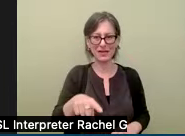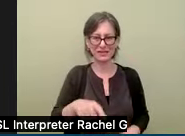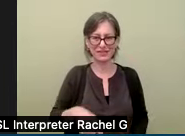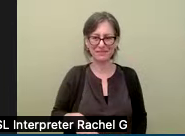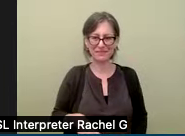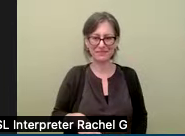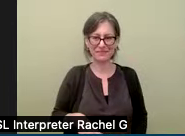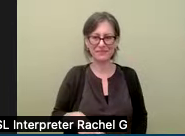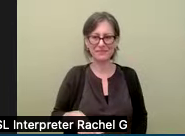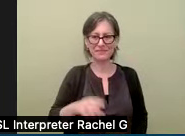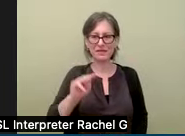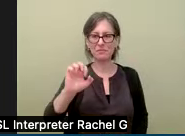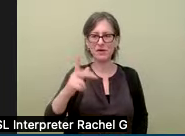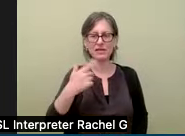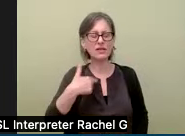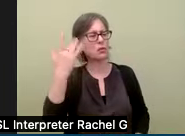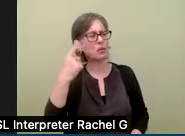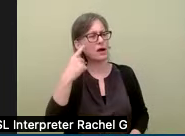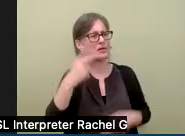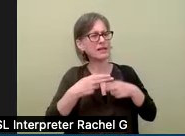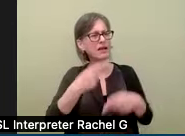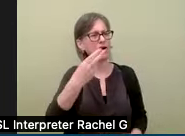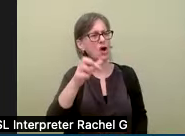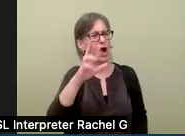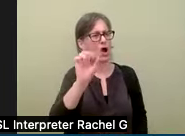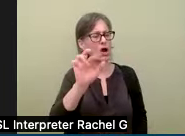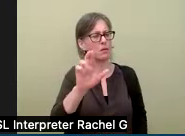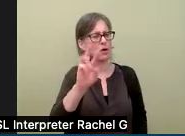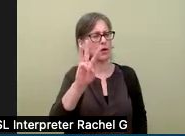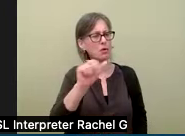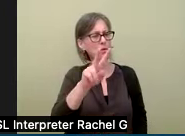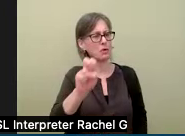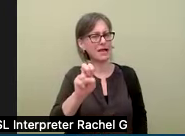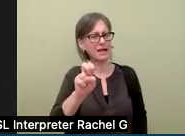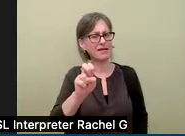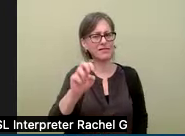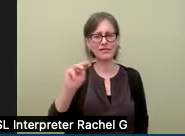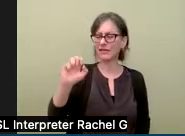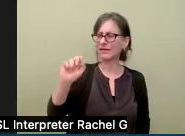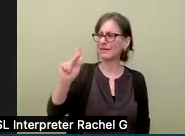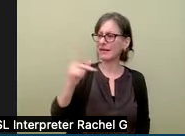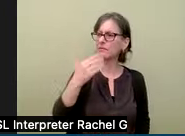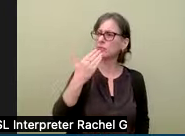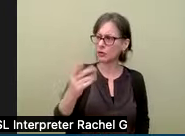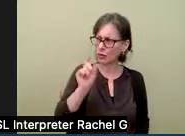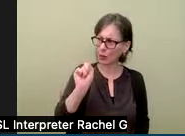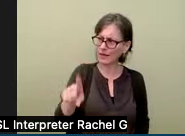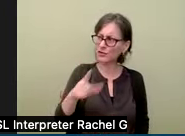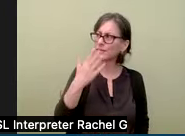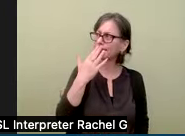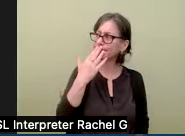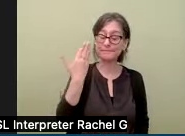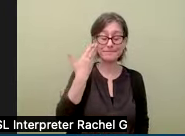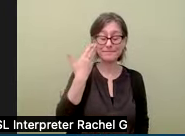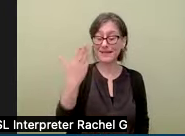Nick, I have a question. Why do you think they called it harbor wave? That is a good question, Mark. I don't